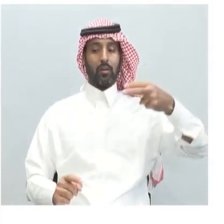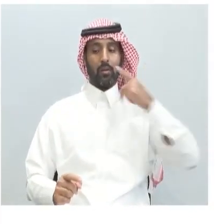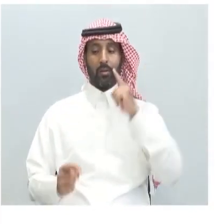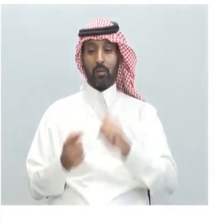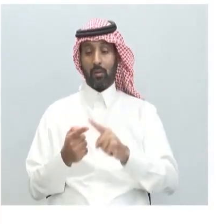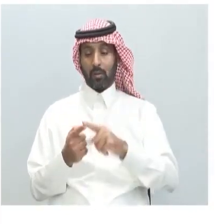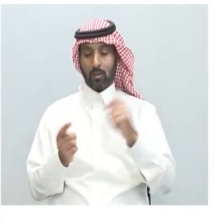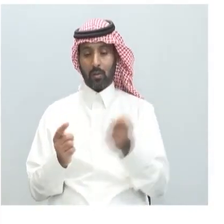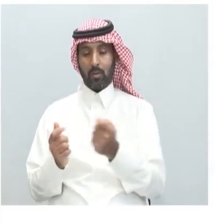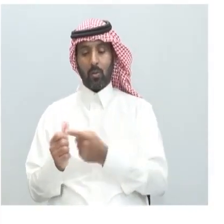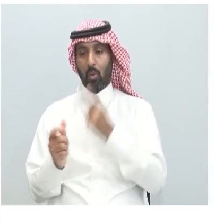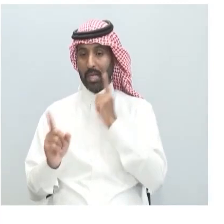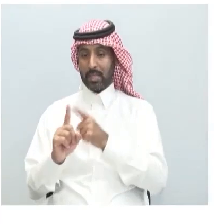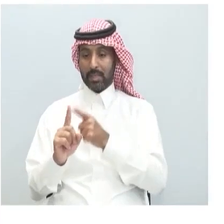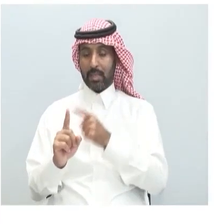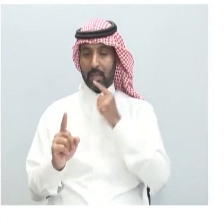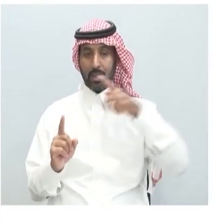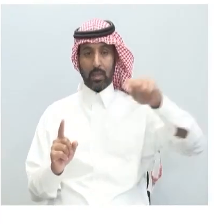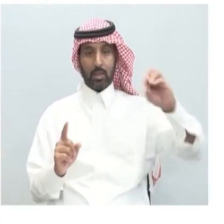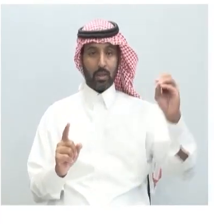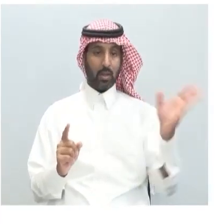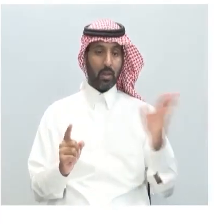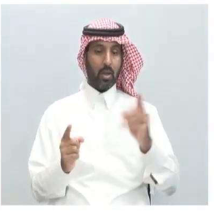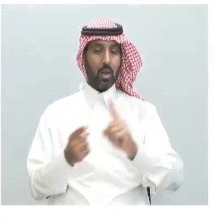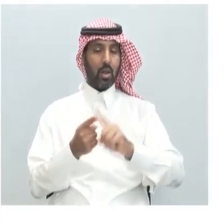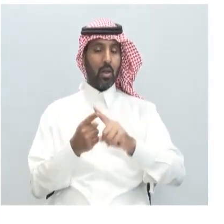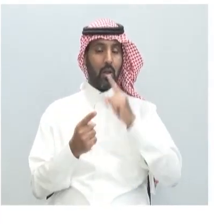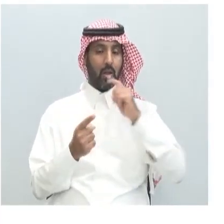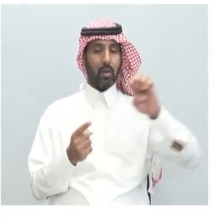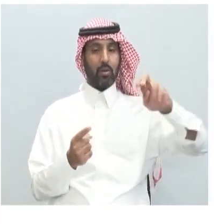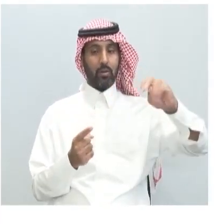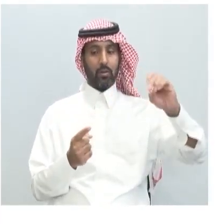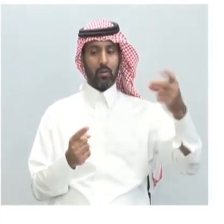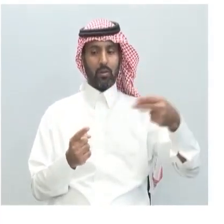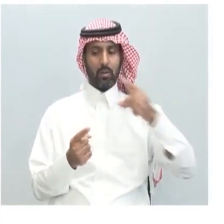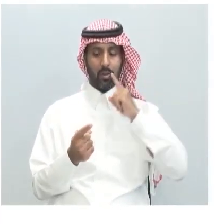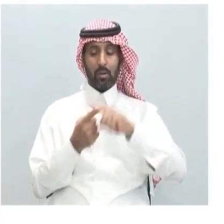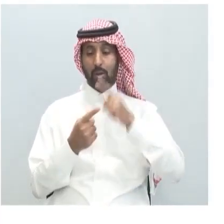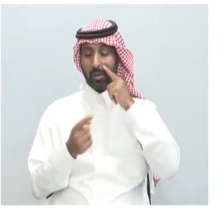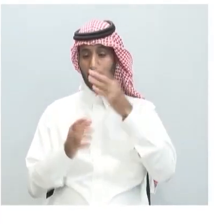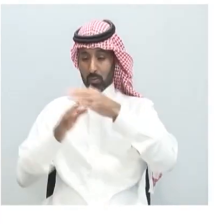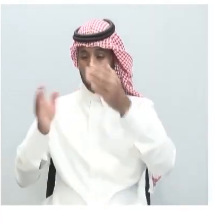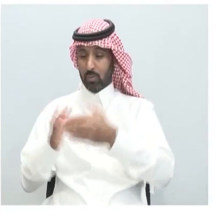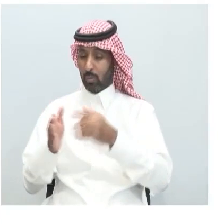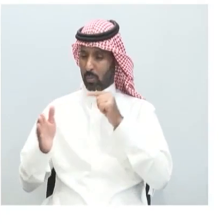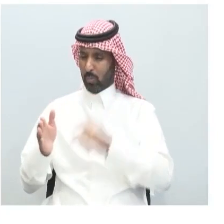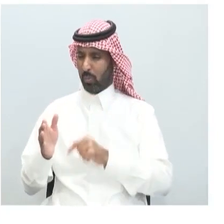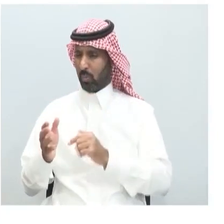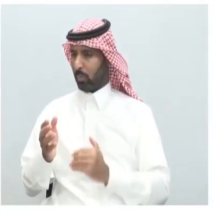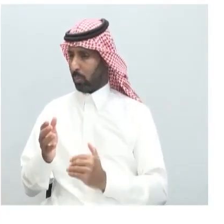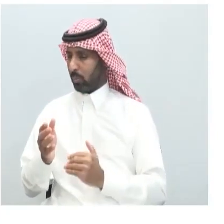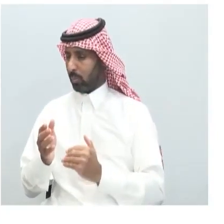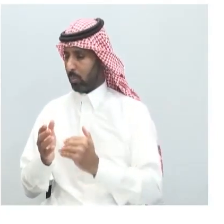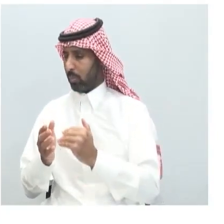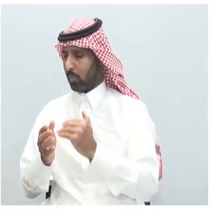to write one complaint using two and one using enough. The elevator moves slowly,